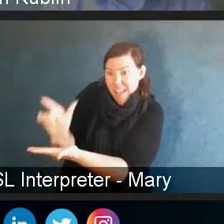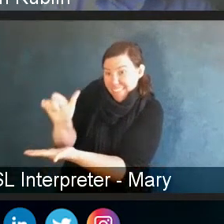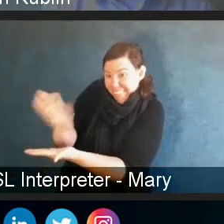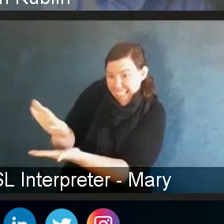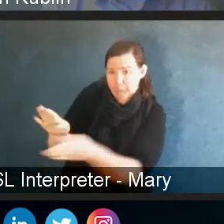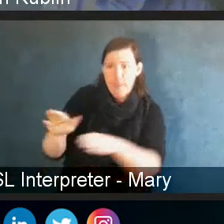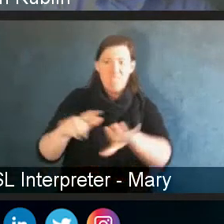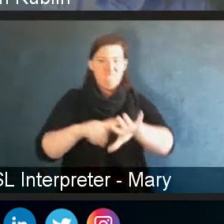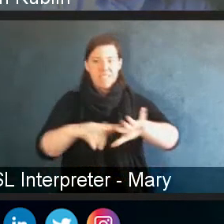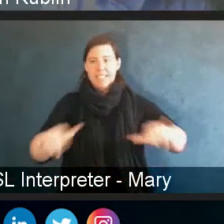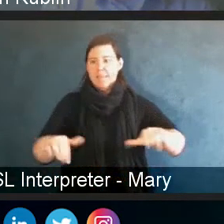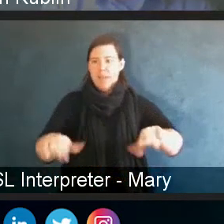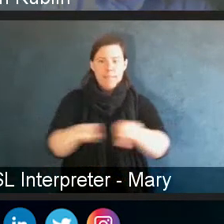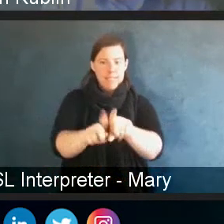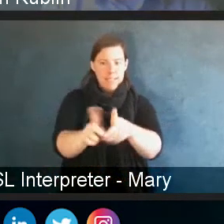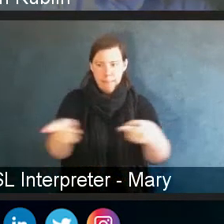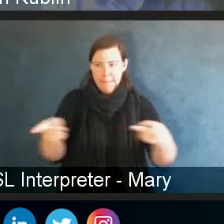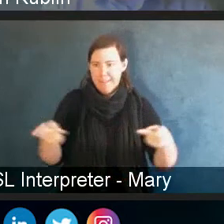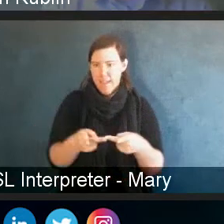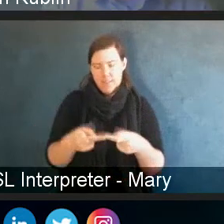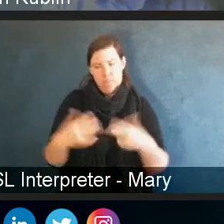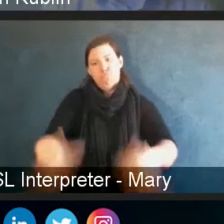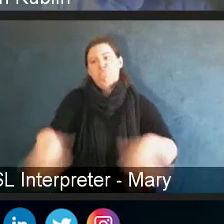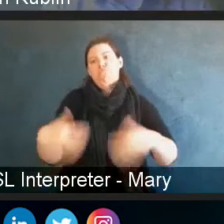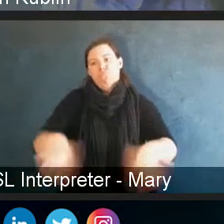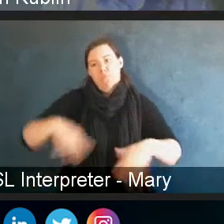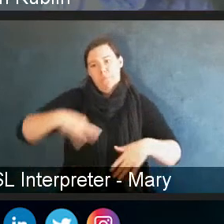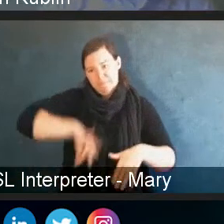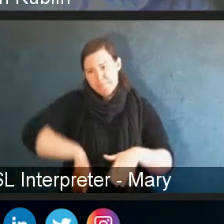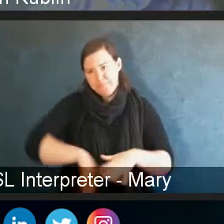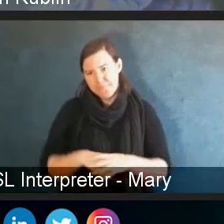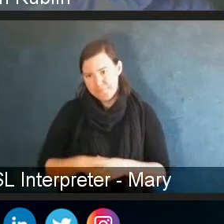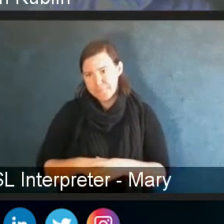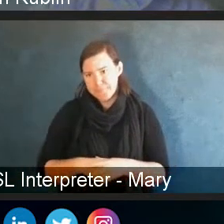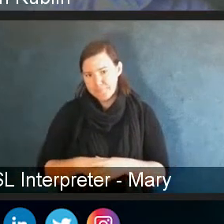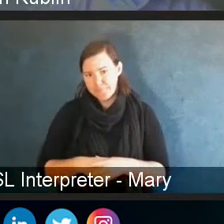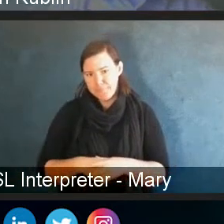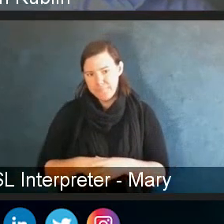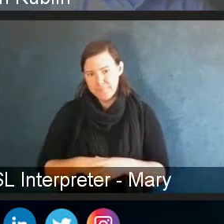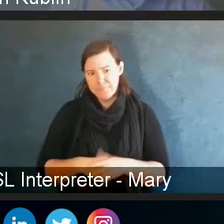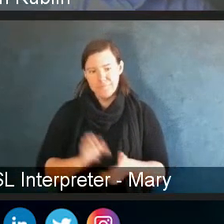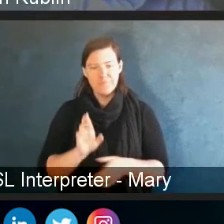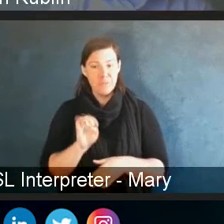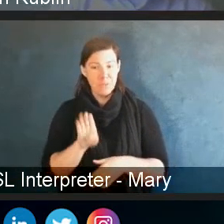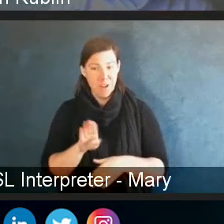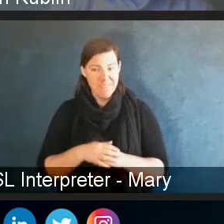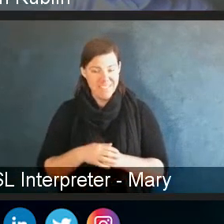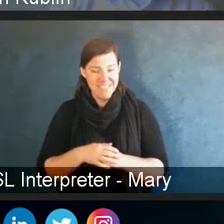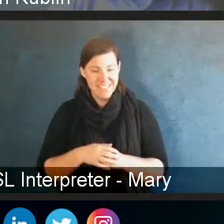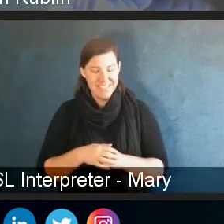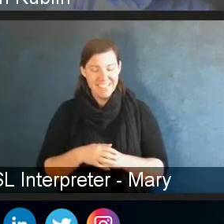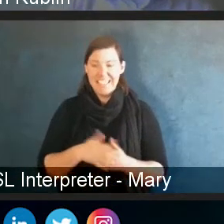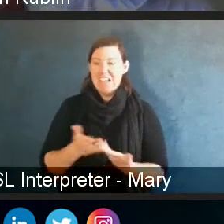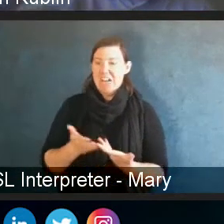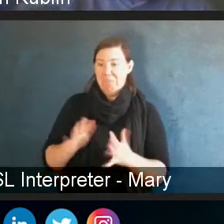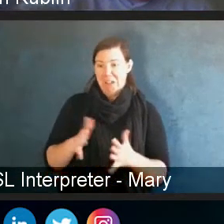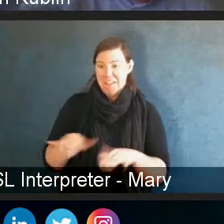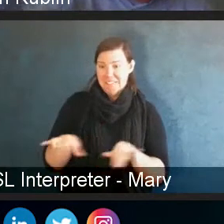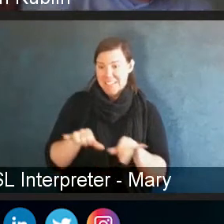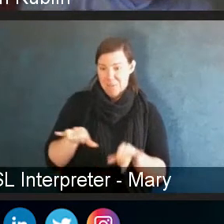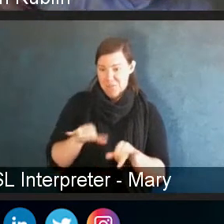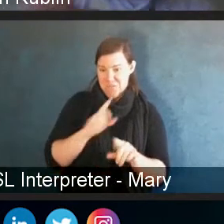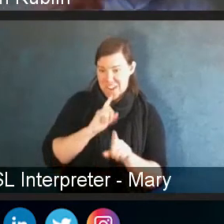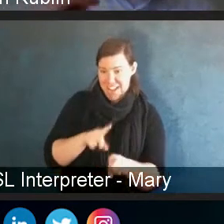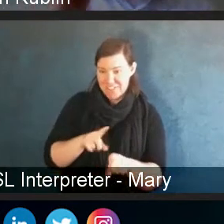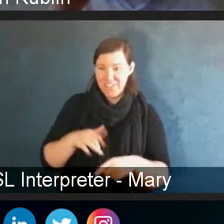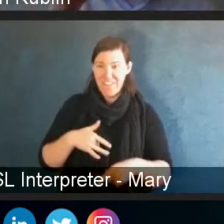well. Great. And Rob? My answer is kind of similar to the last two you heard, which is I think the Hutch just